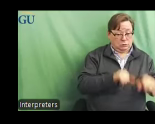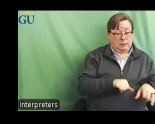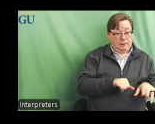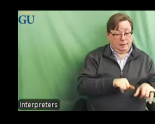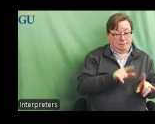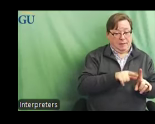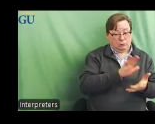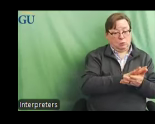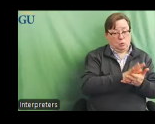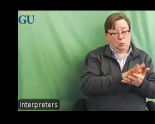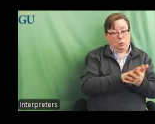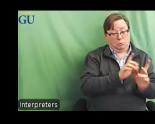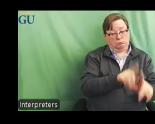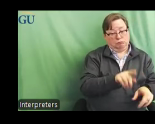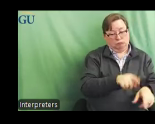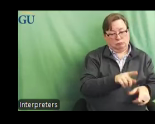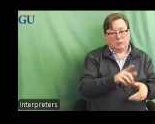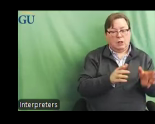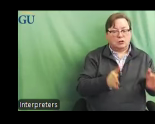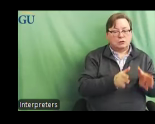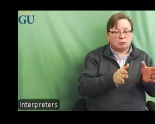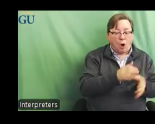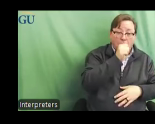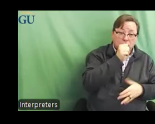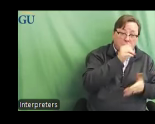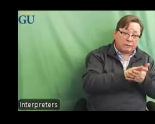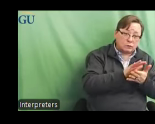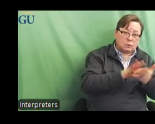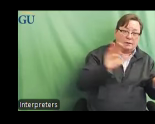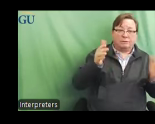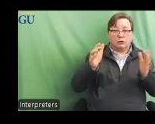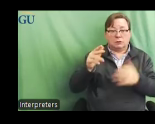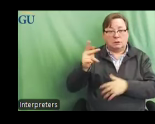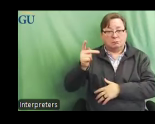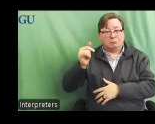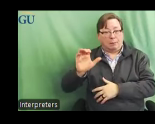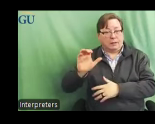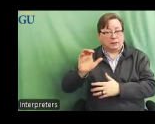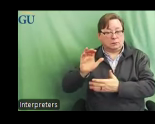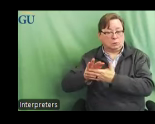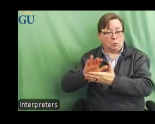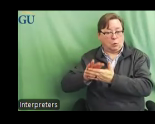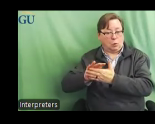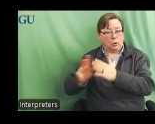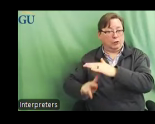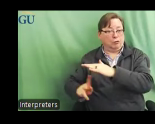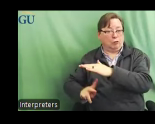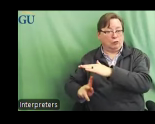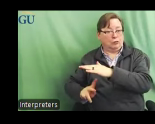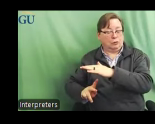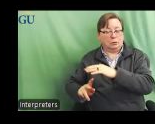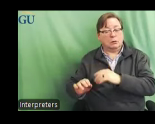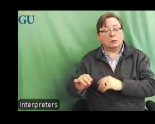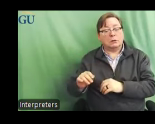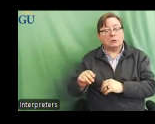which was a small and private school versus the public school kindergarten. The